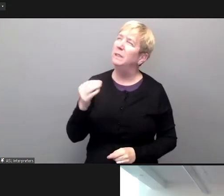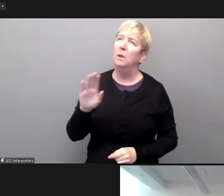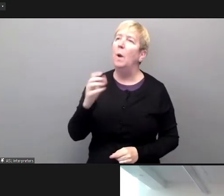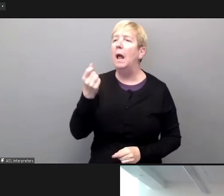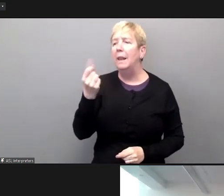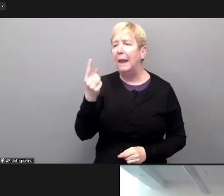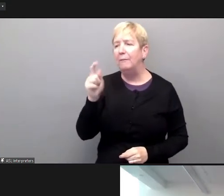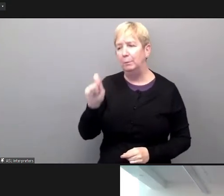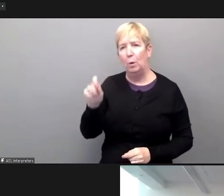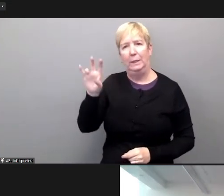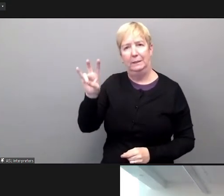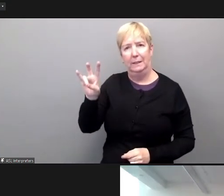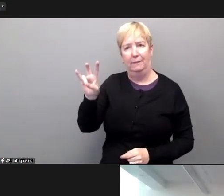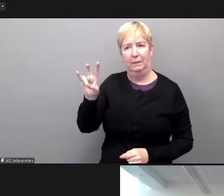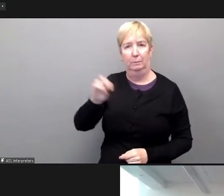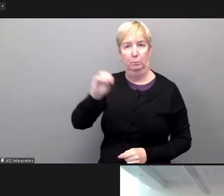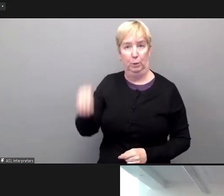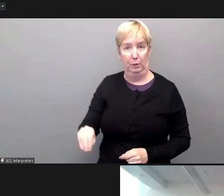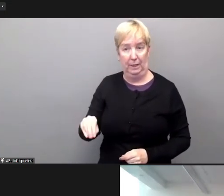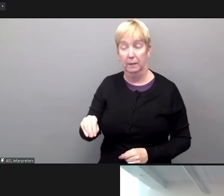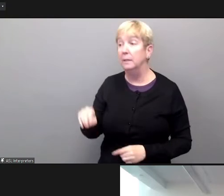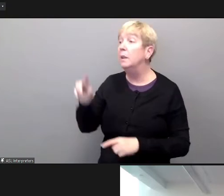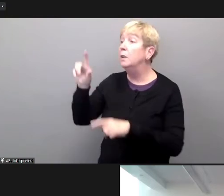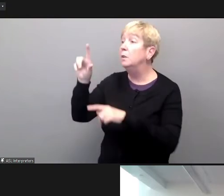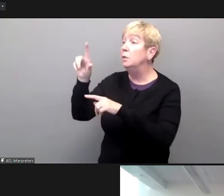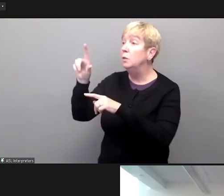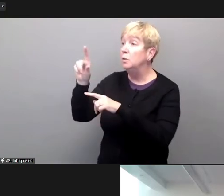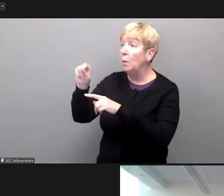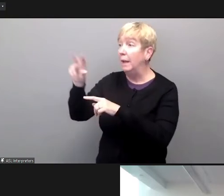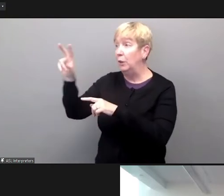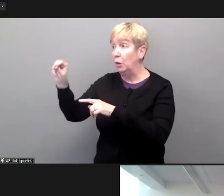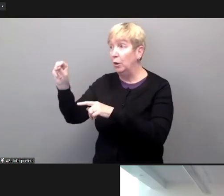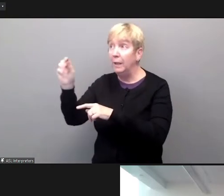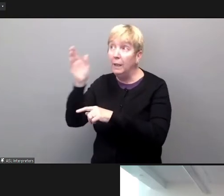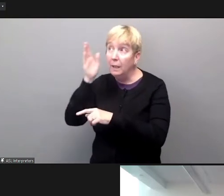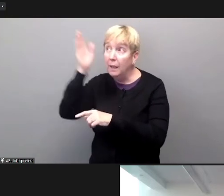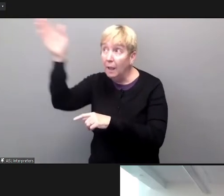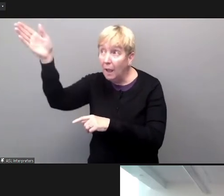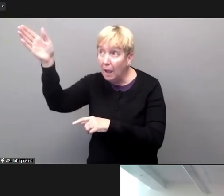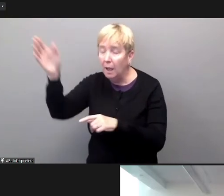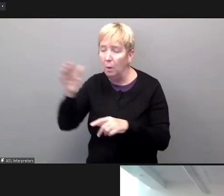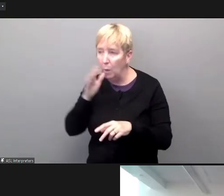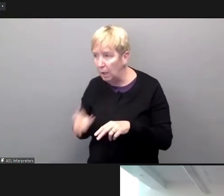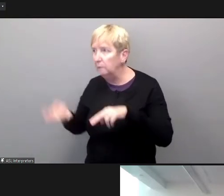11.7%. And by 2030 for 65 and older will be